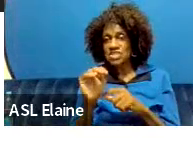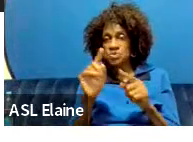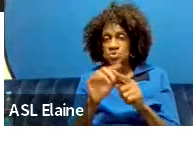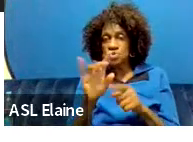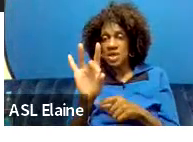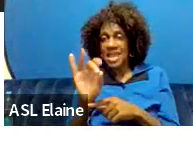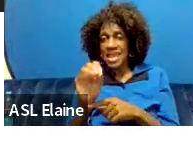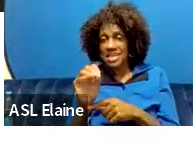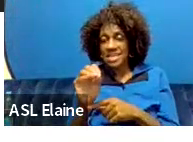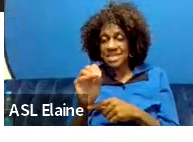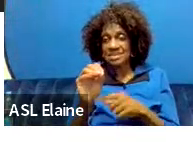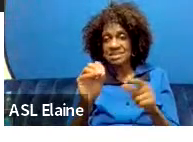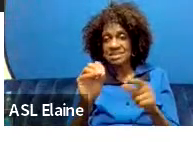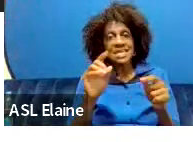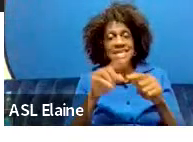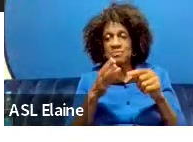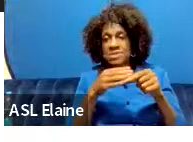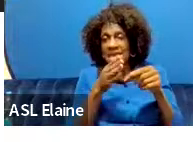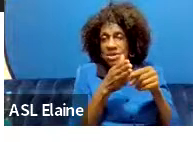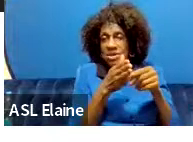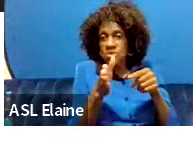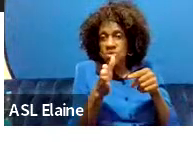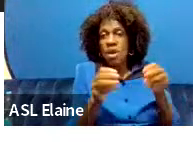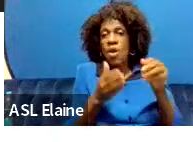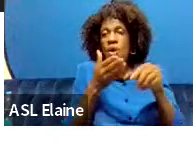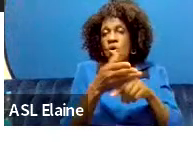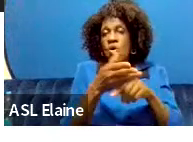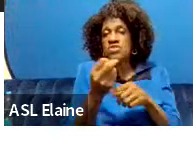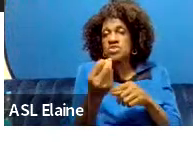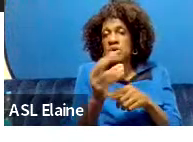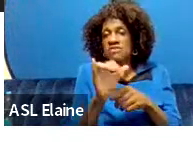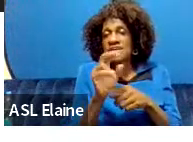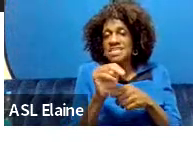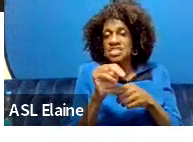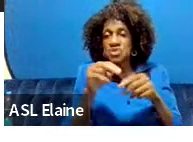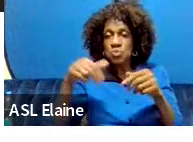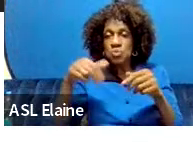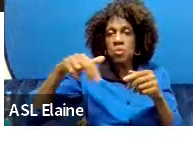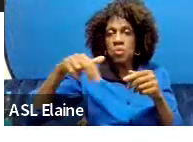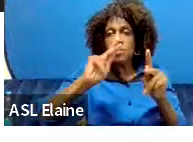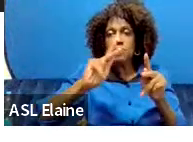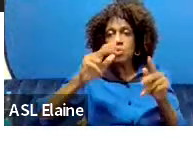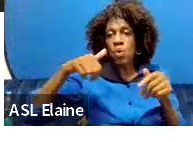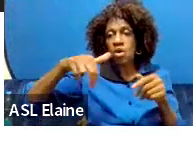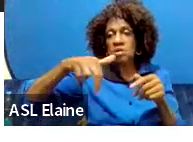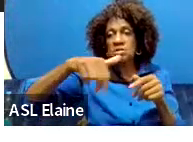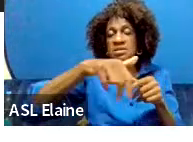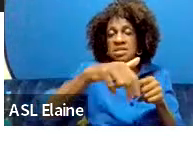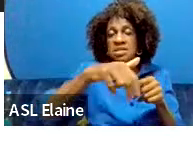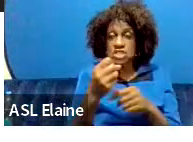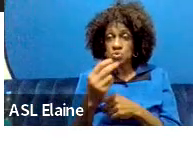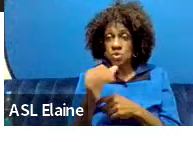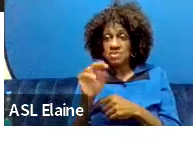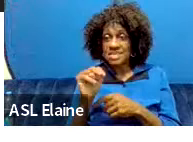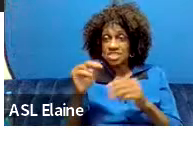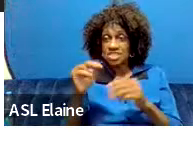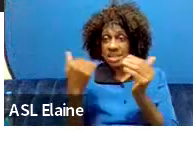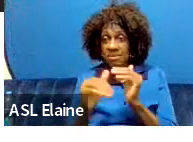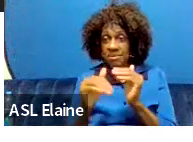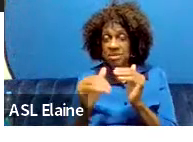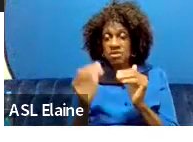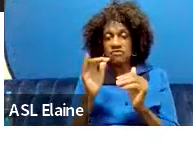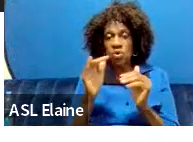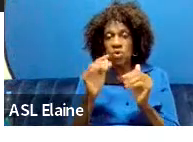high cannot protrude more than 12 inches into circulation paths. The 12 inches limit also applies to the